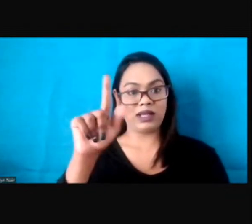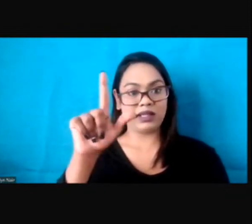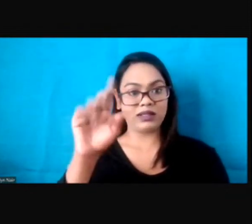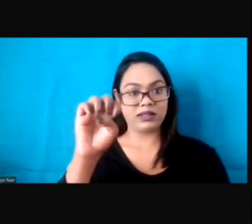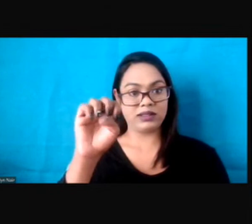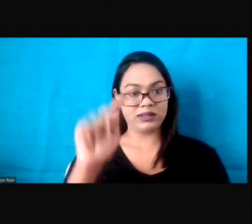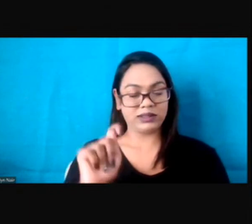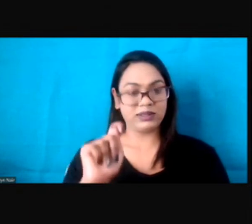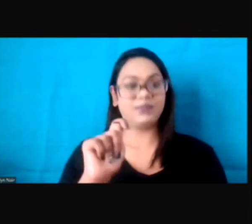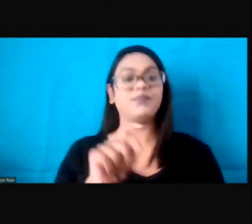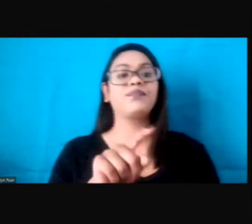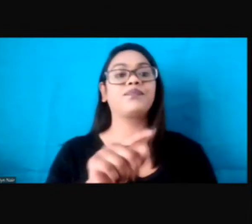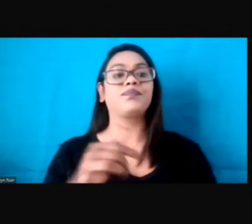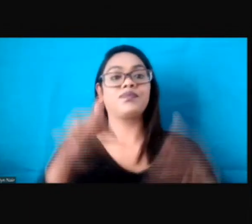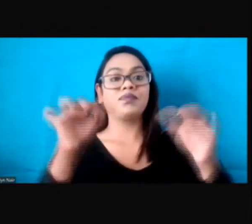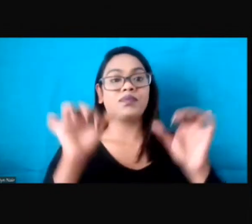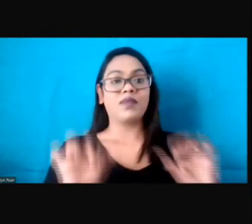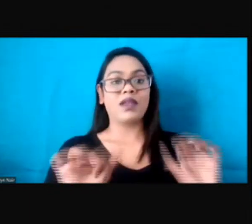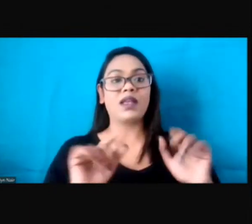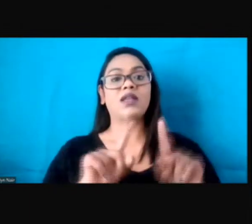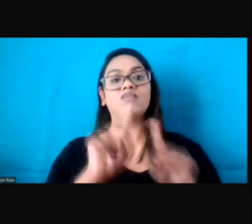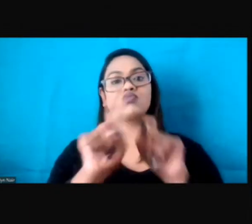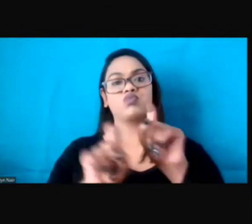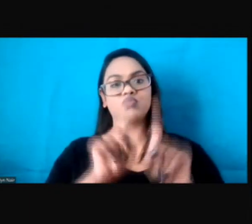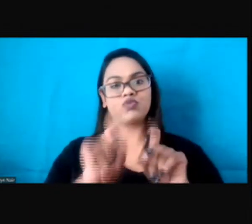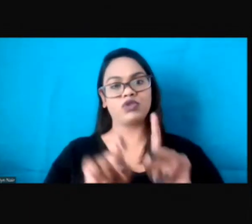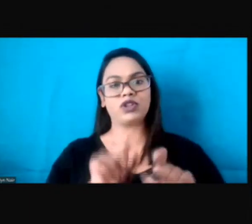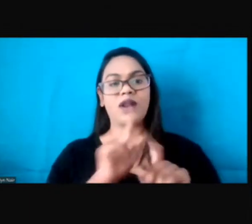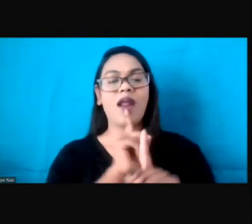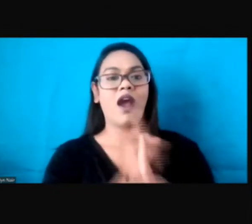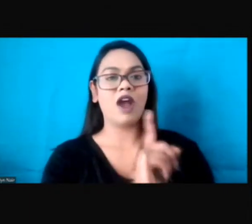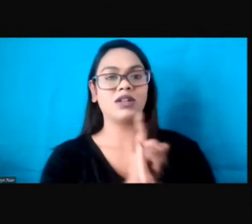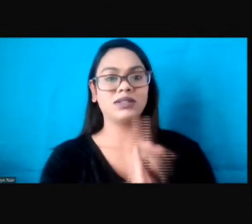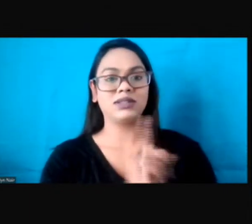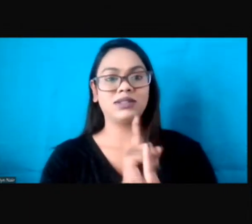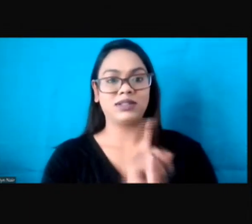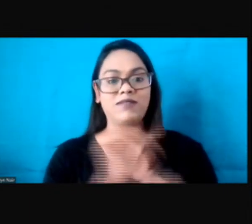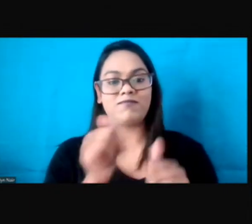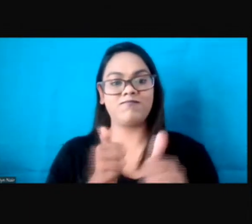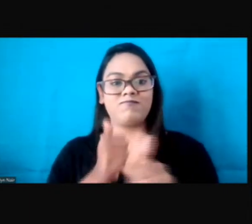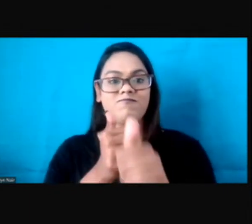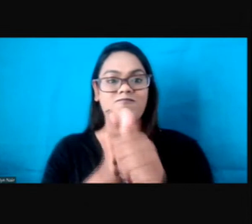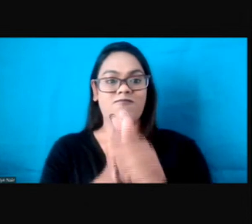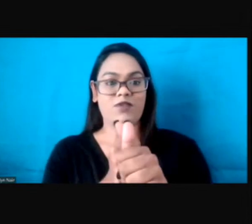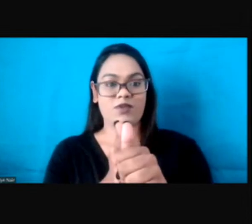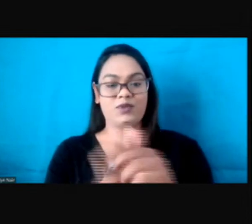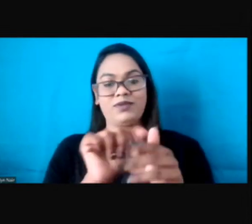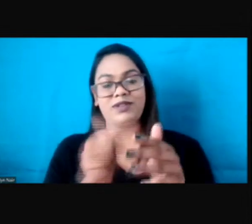Hospital. Then we'll check the questions and answers, followed by the closing remarks by